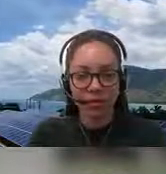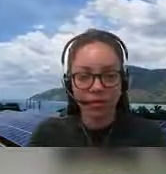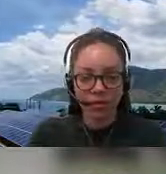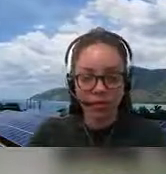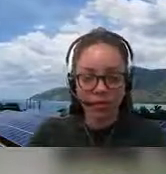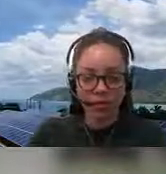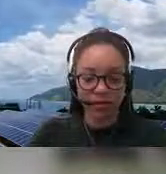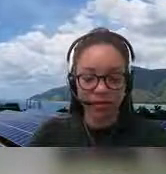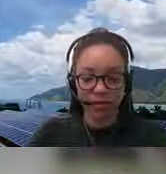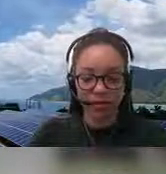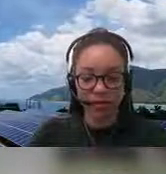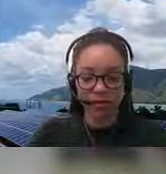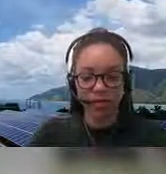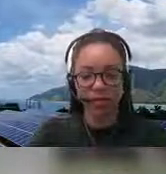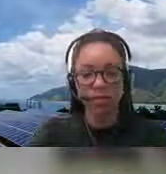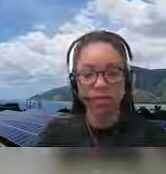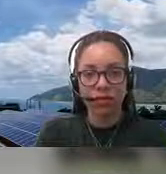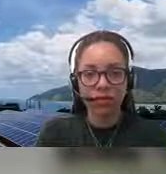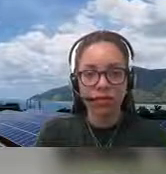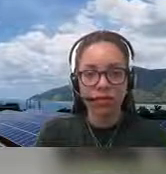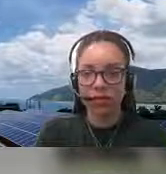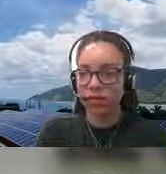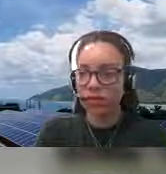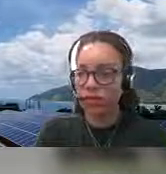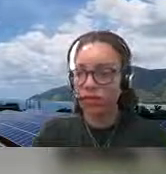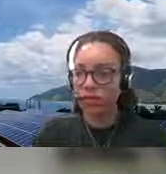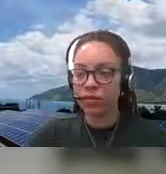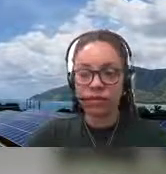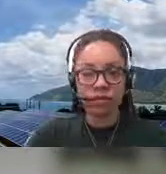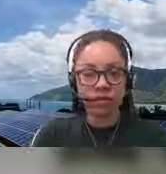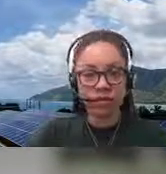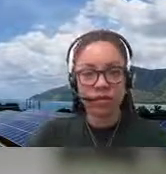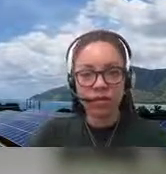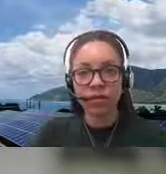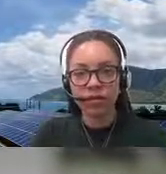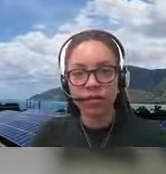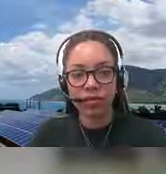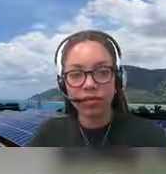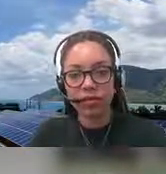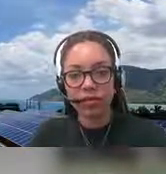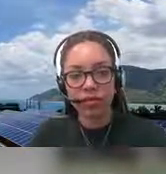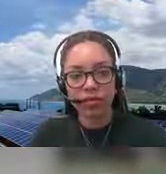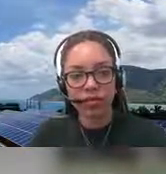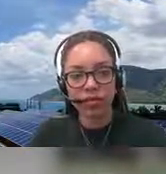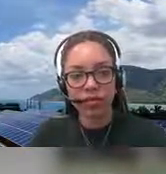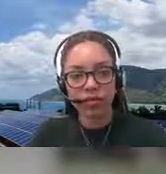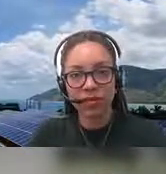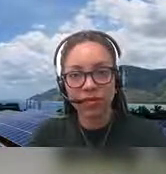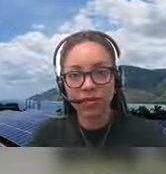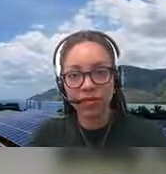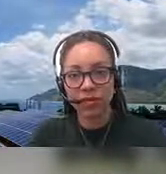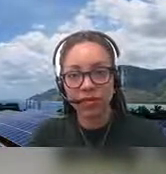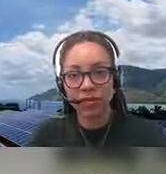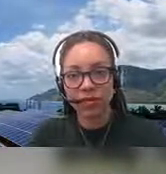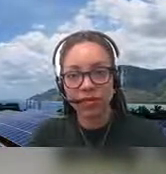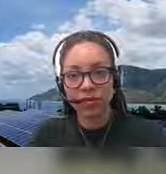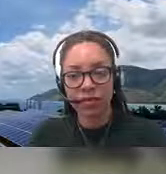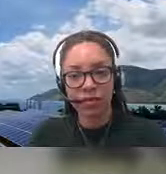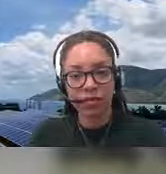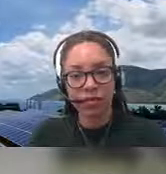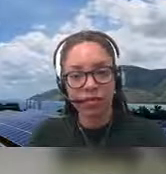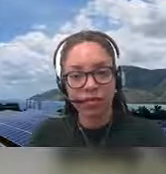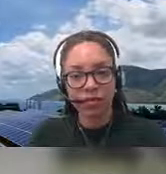the control strategy as if it was still behind the existing transformer. So this cut us down from